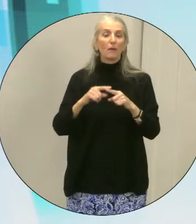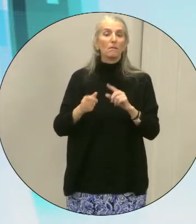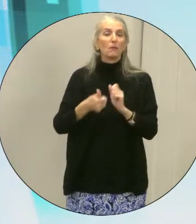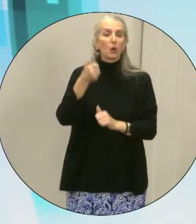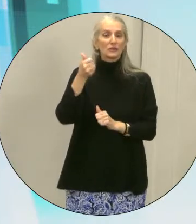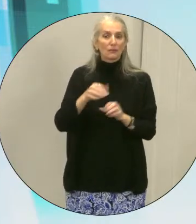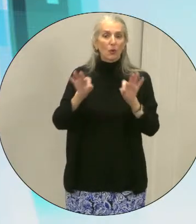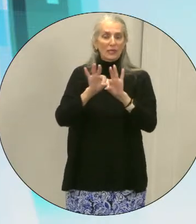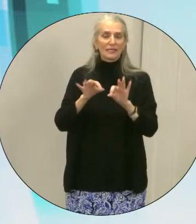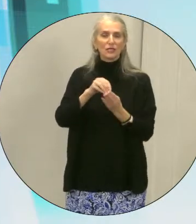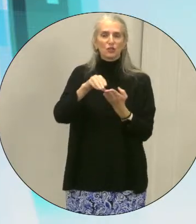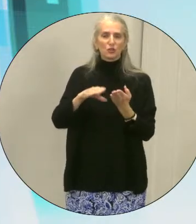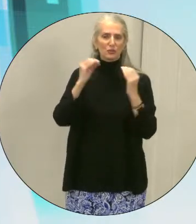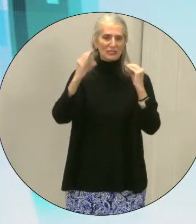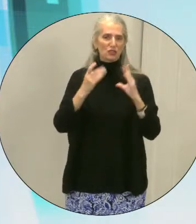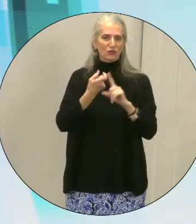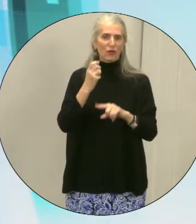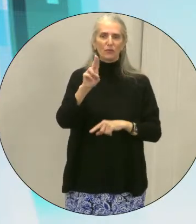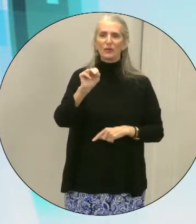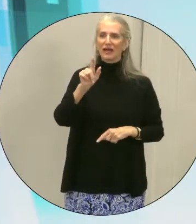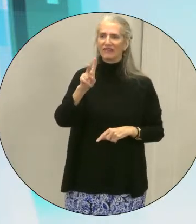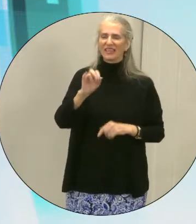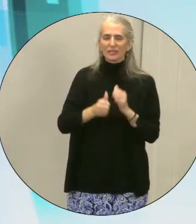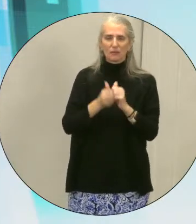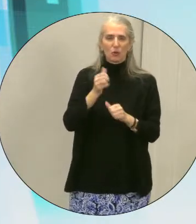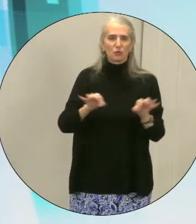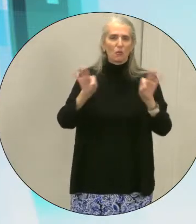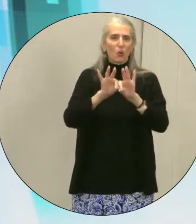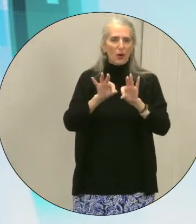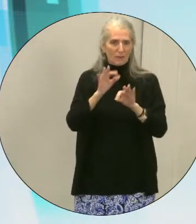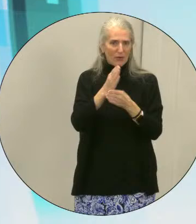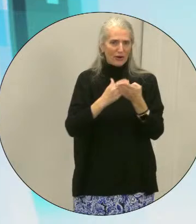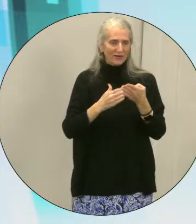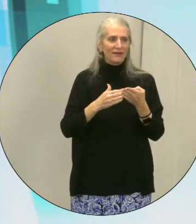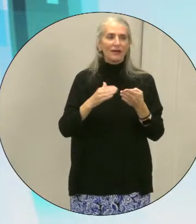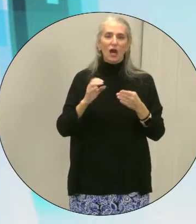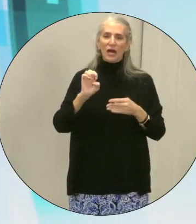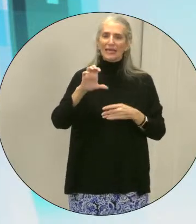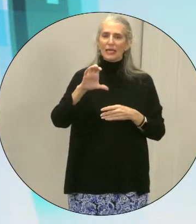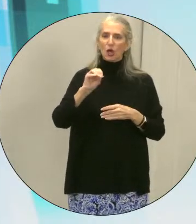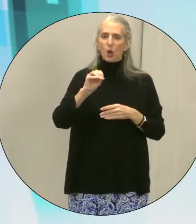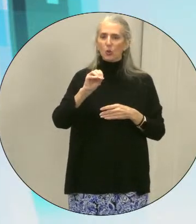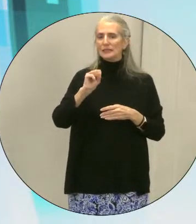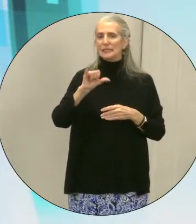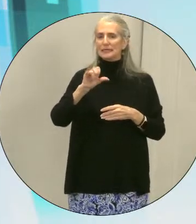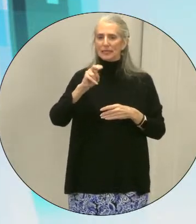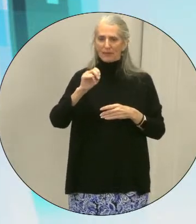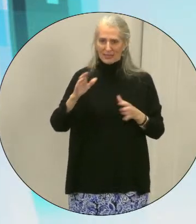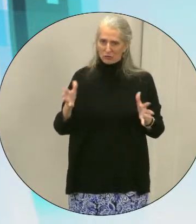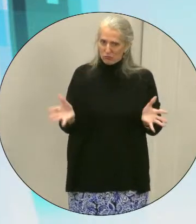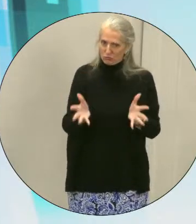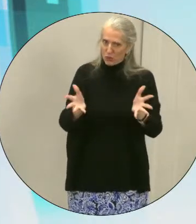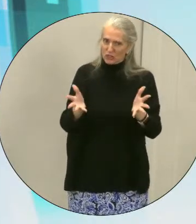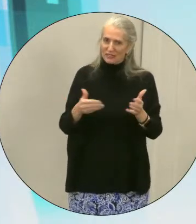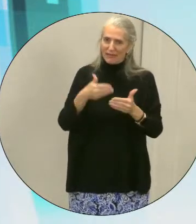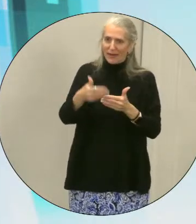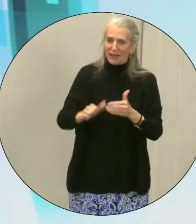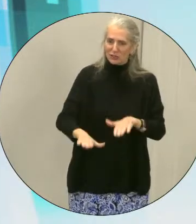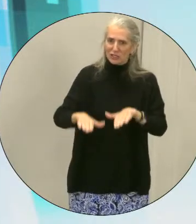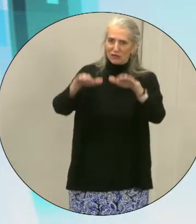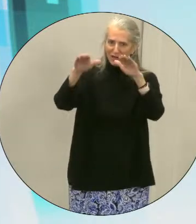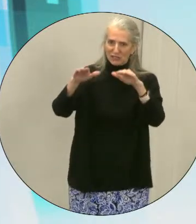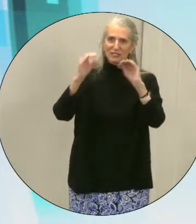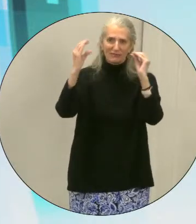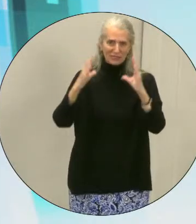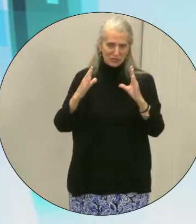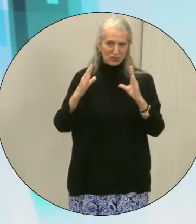the UNLV. That's the most important part. Our ecosystem is that we push the next generation of teachers to come through, and we promise them there'll be a